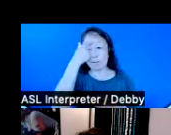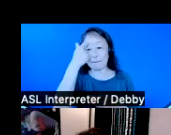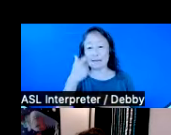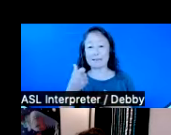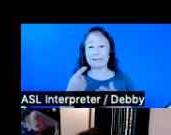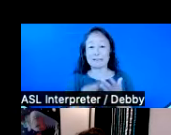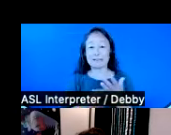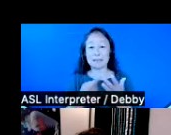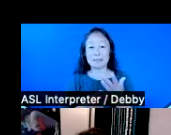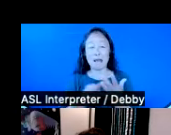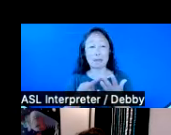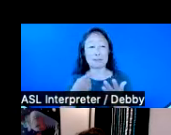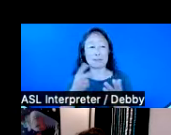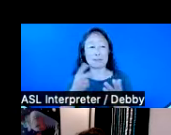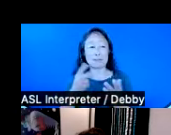explosive.